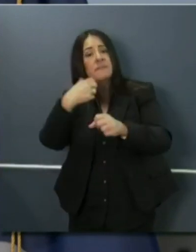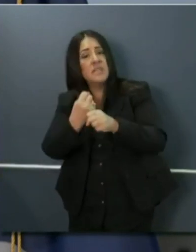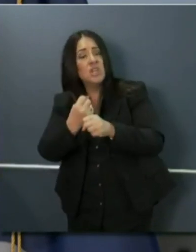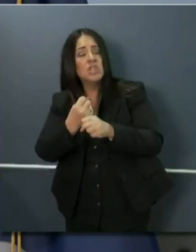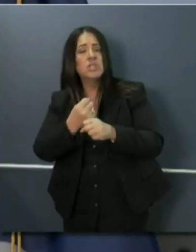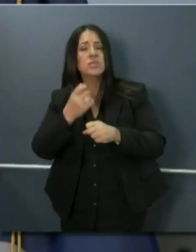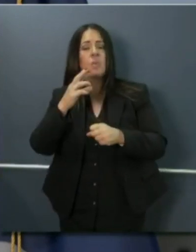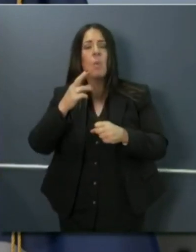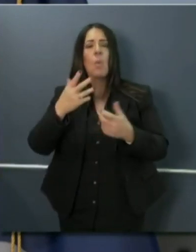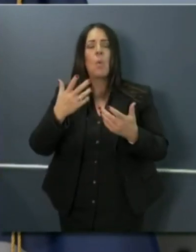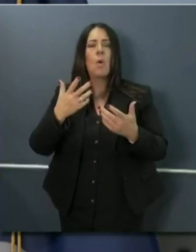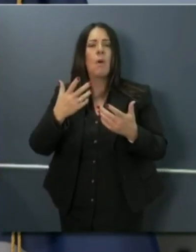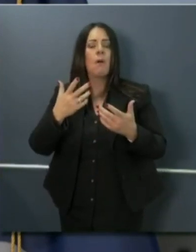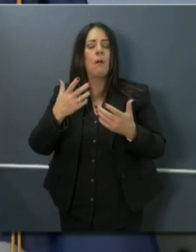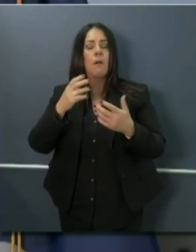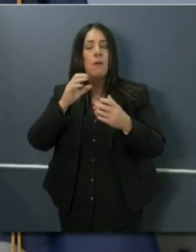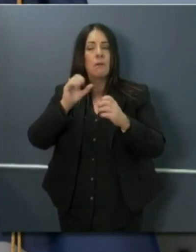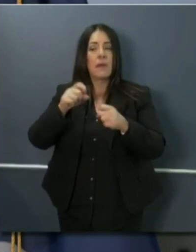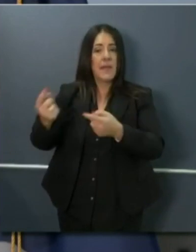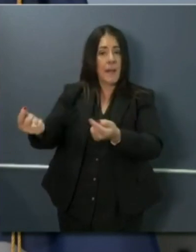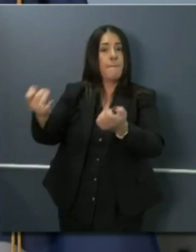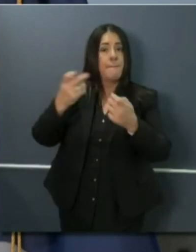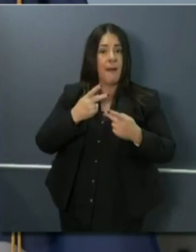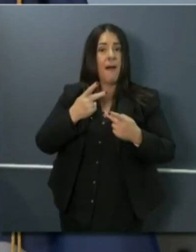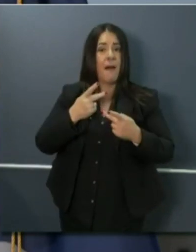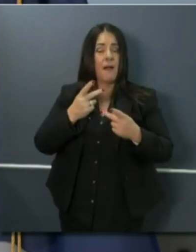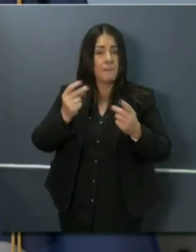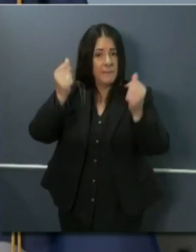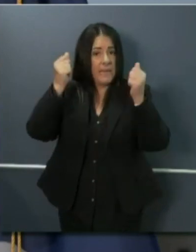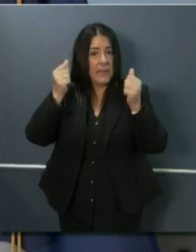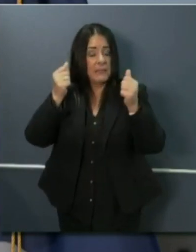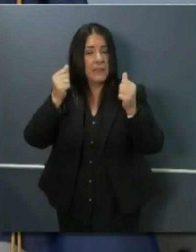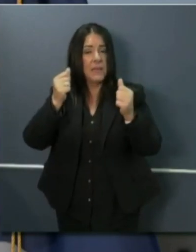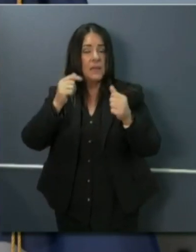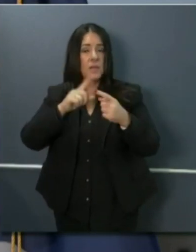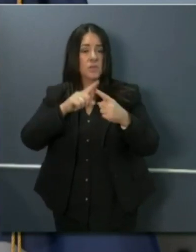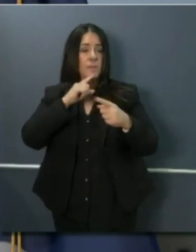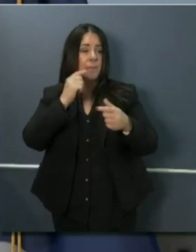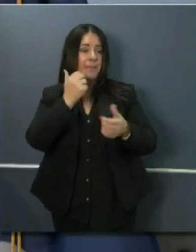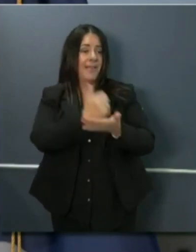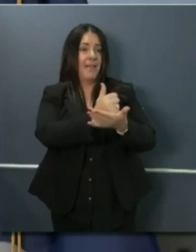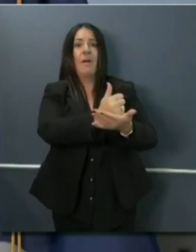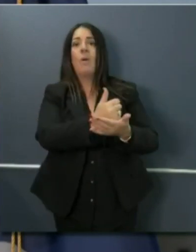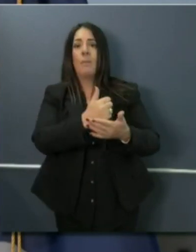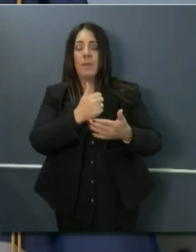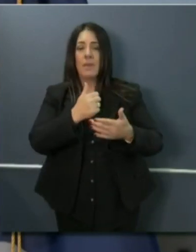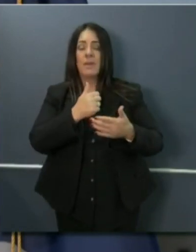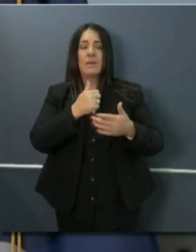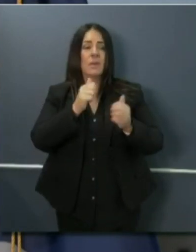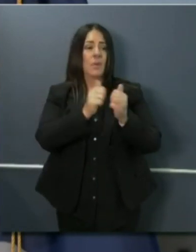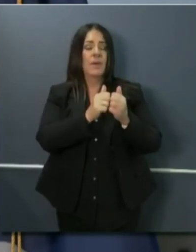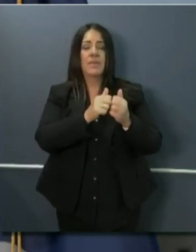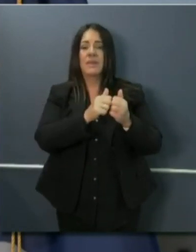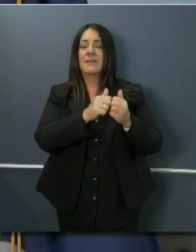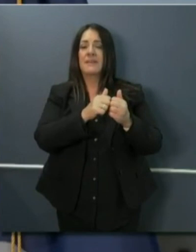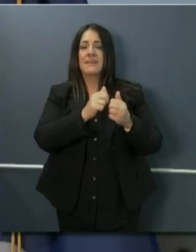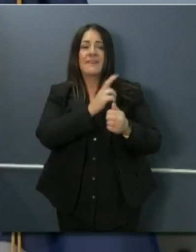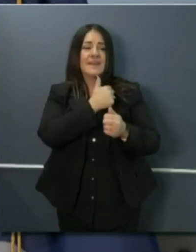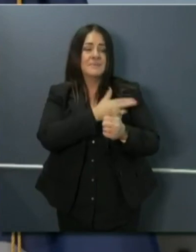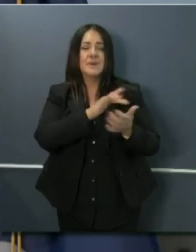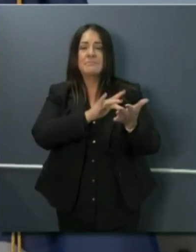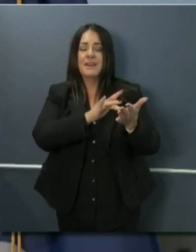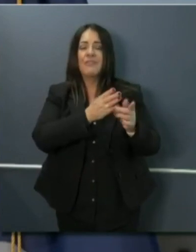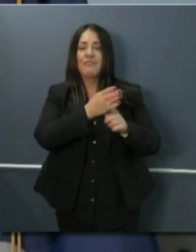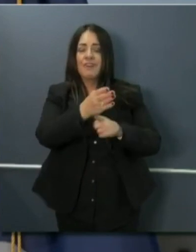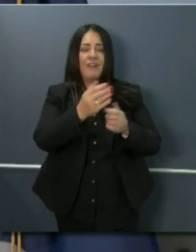5 years and less, to allow them to come in immediately to meet the surge demand on health workforce. So it's both in